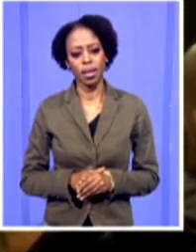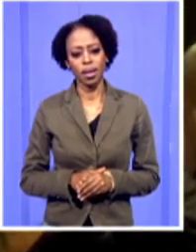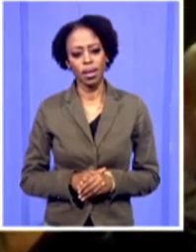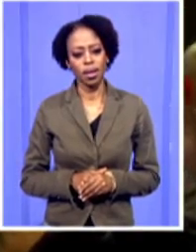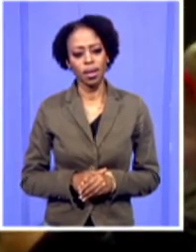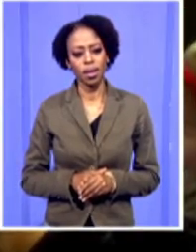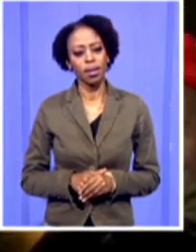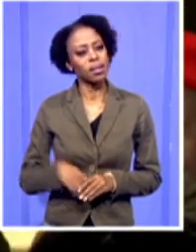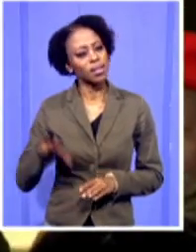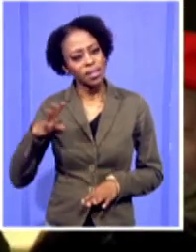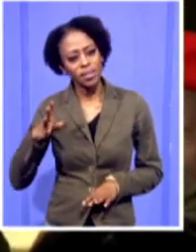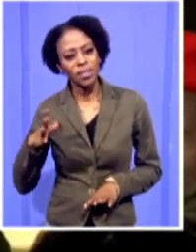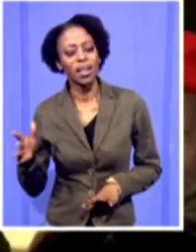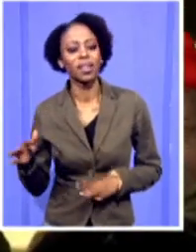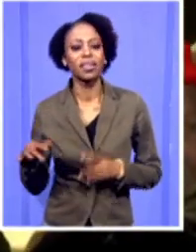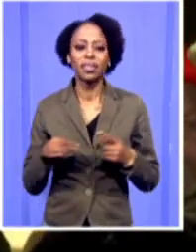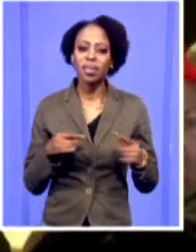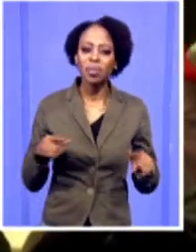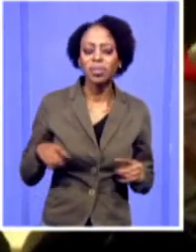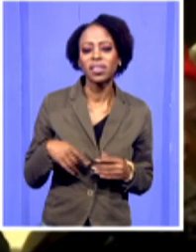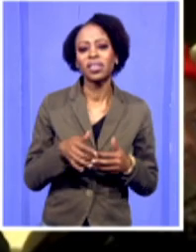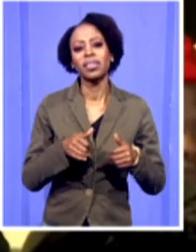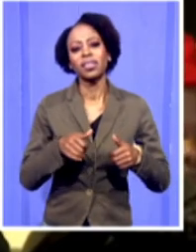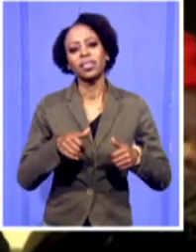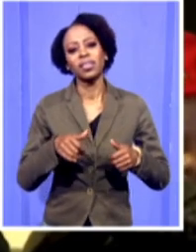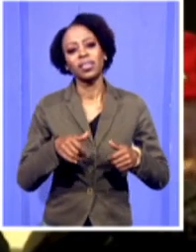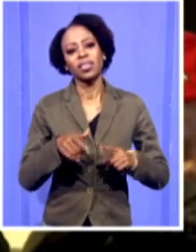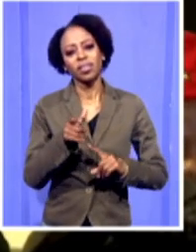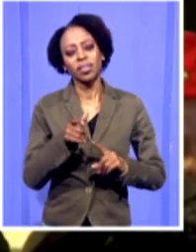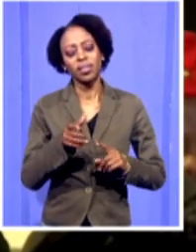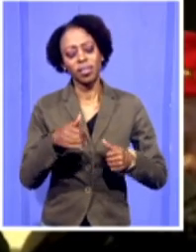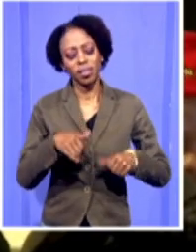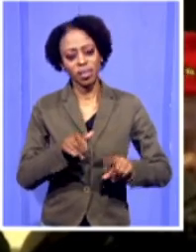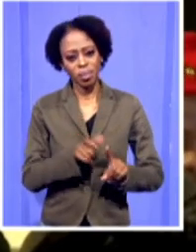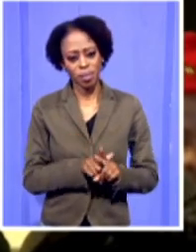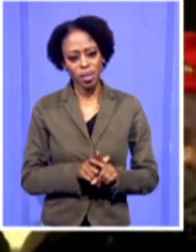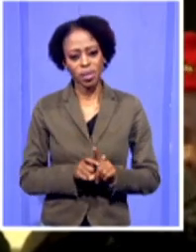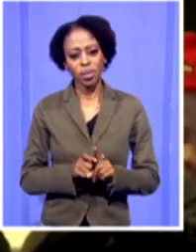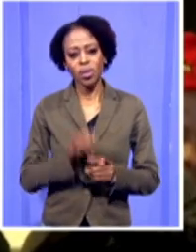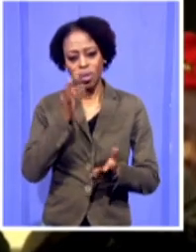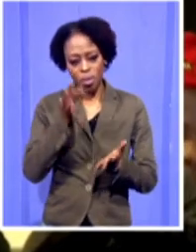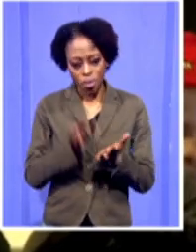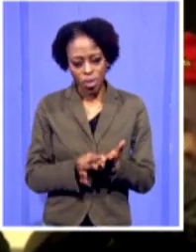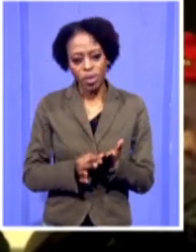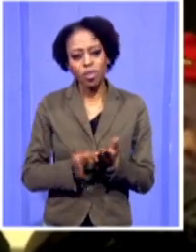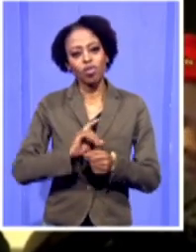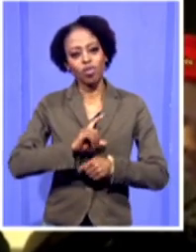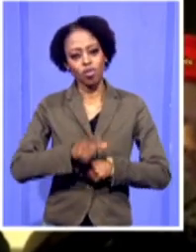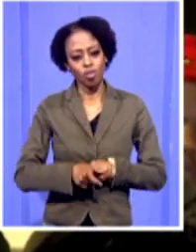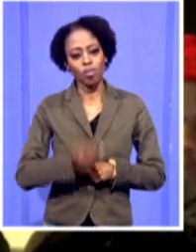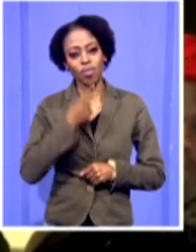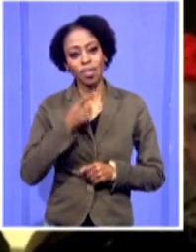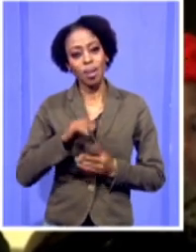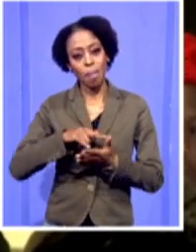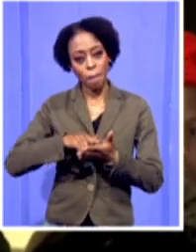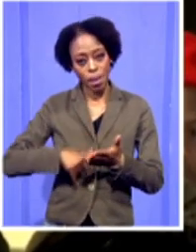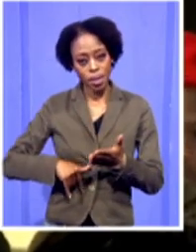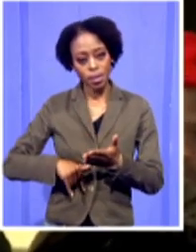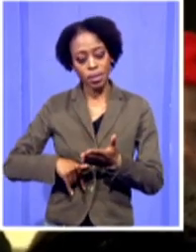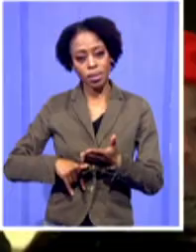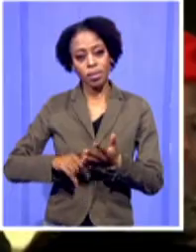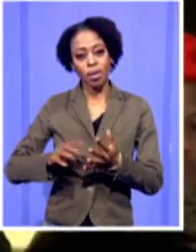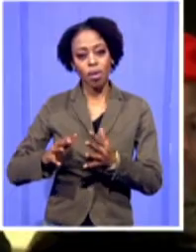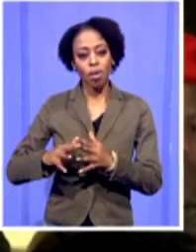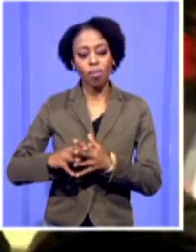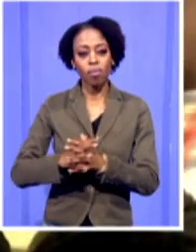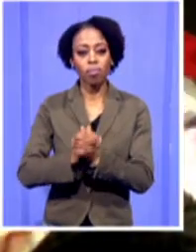It's fine. The debate, Chair, that we are proposing concretely in Congress, that messages of